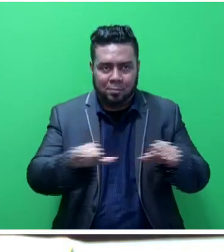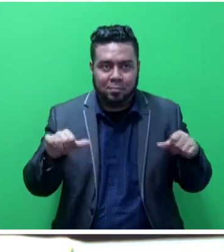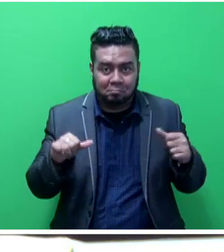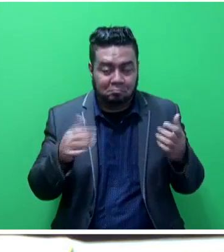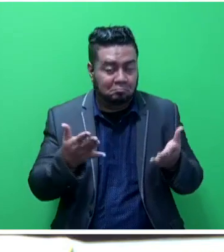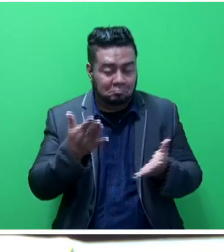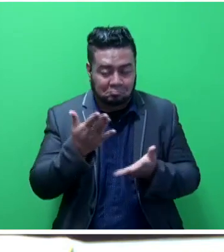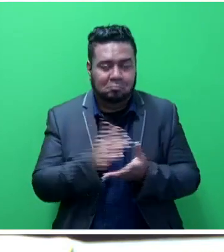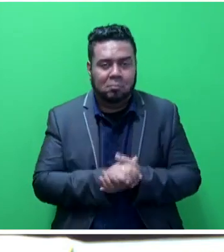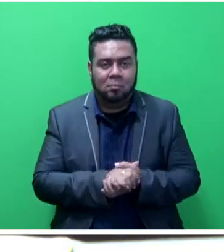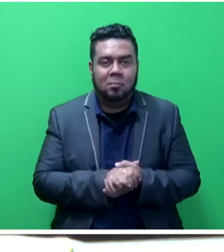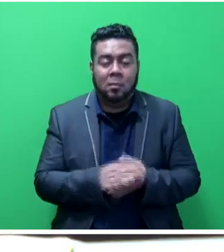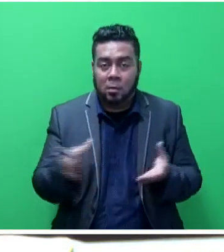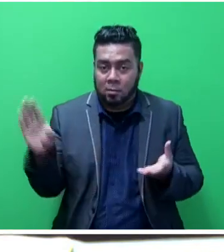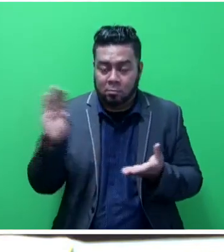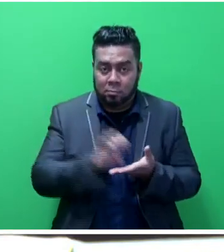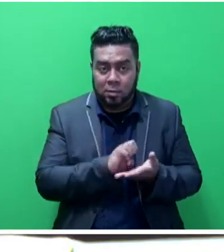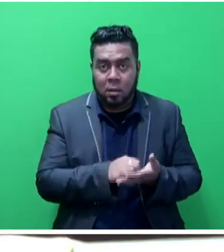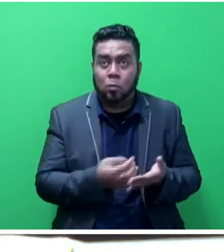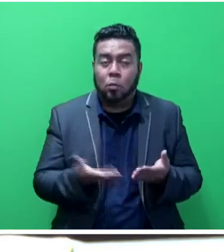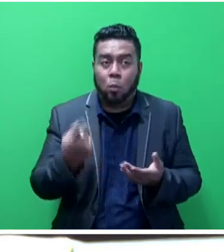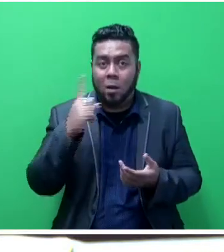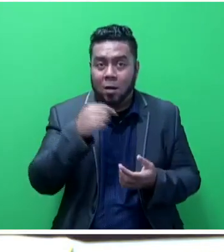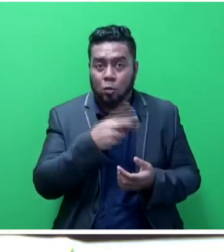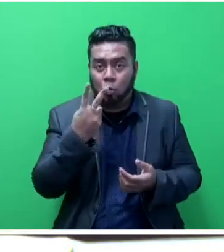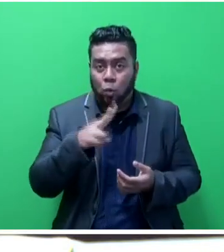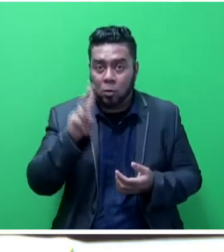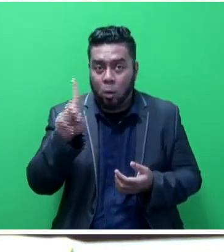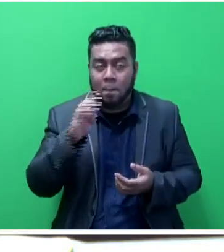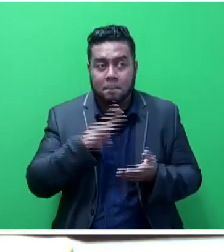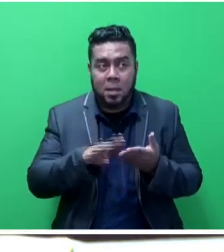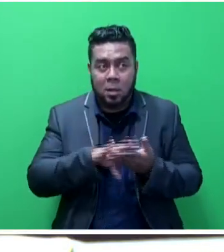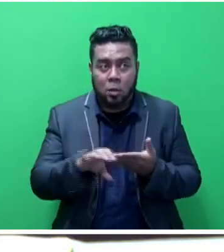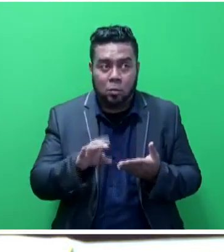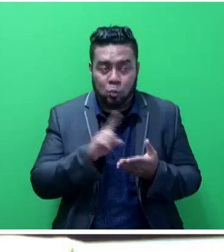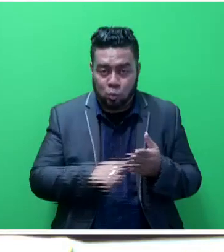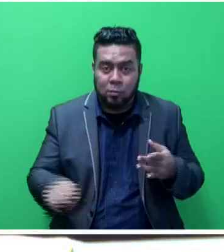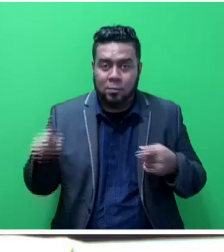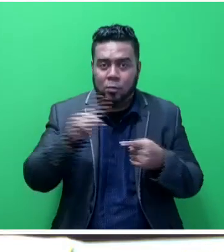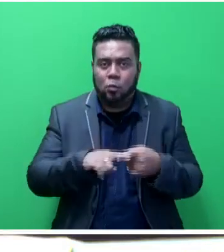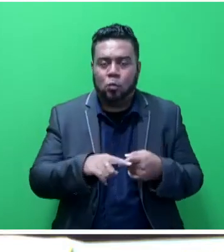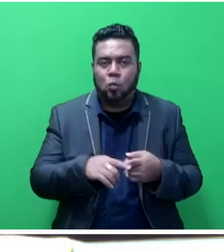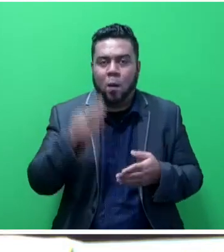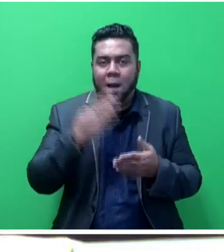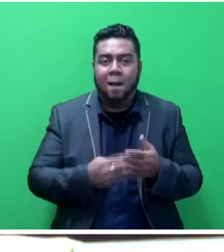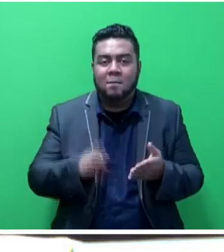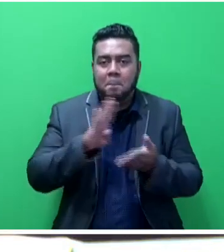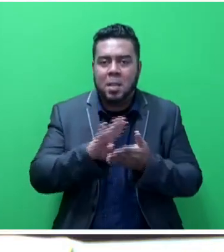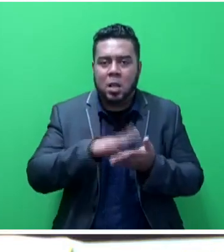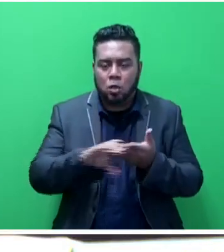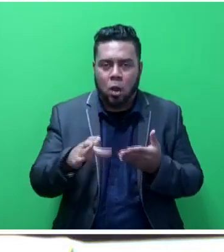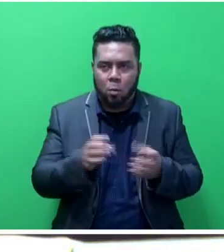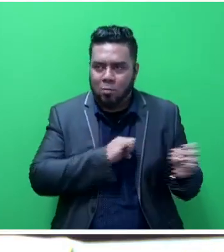The surplus that we exported last year, $121 million, to raise to $500 million in terms of export, Mr.